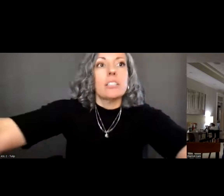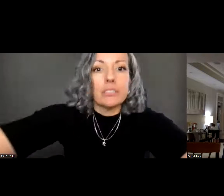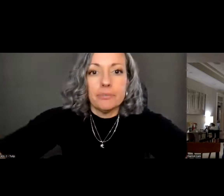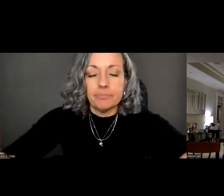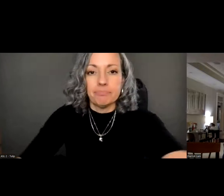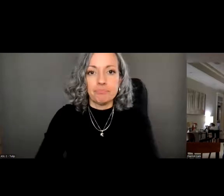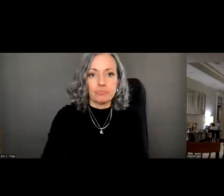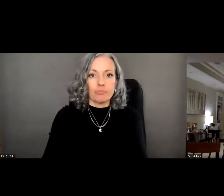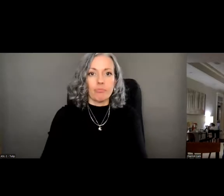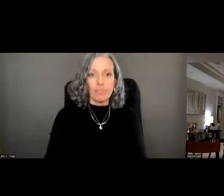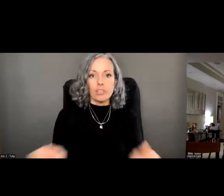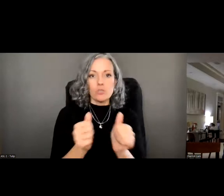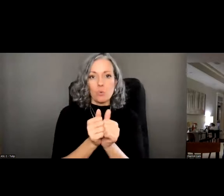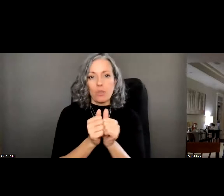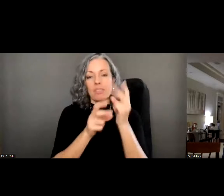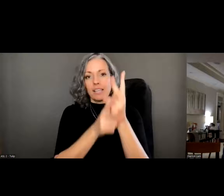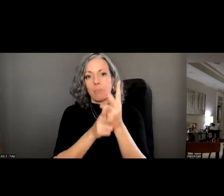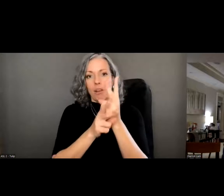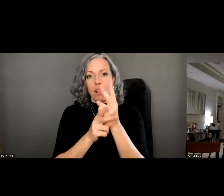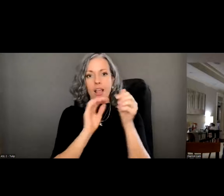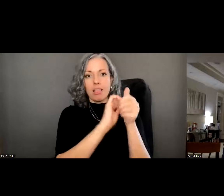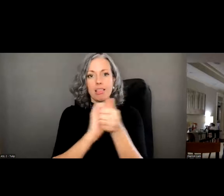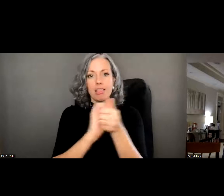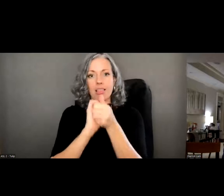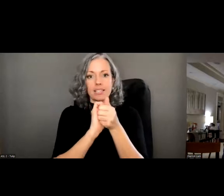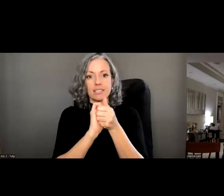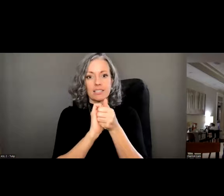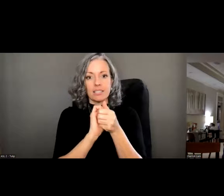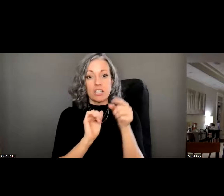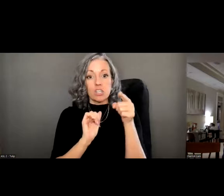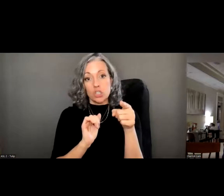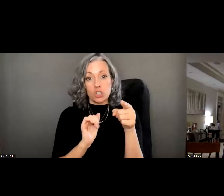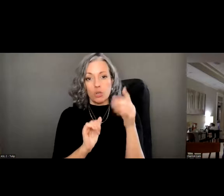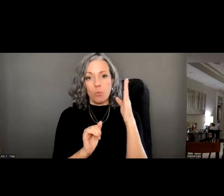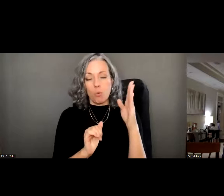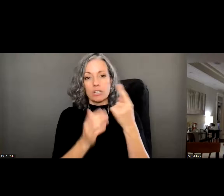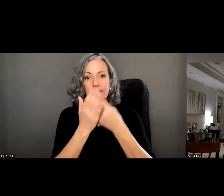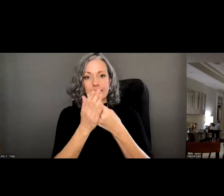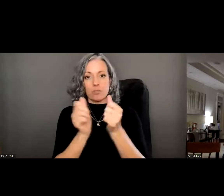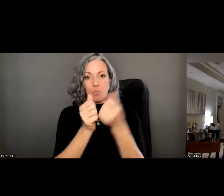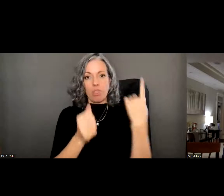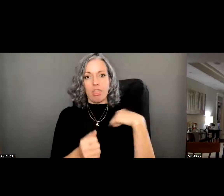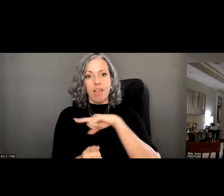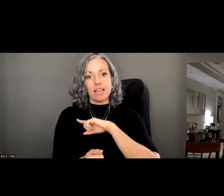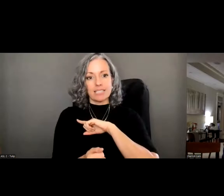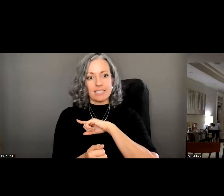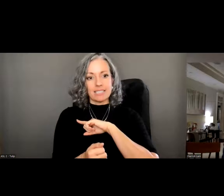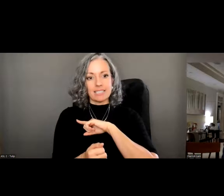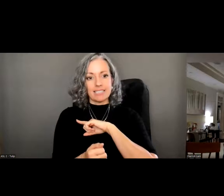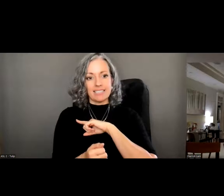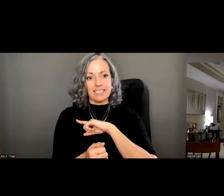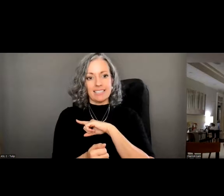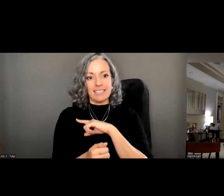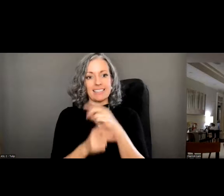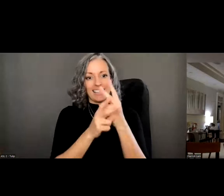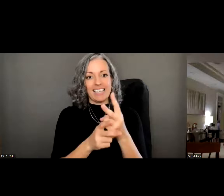of the Family Caregiver Alliance. And she's going to discuss with us the Caregiver Resource Centers. So over